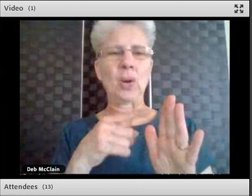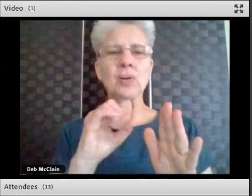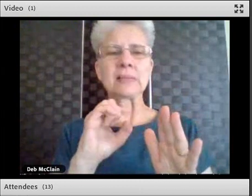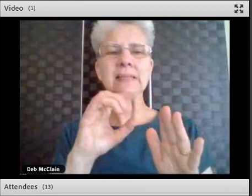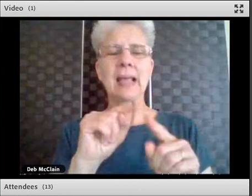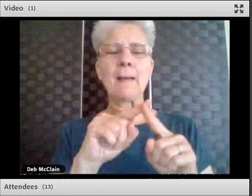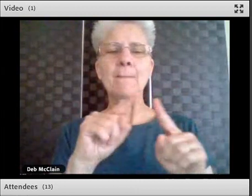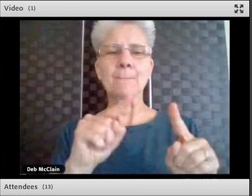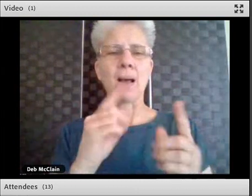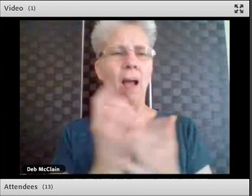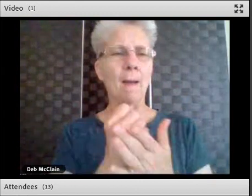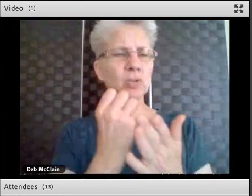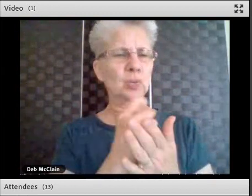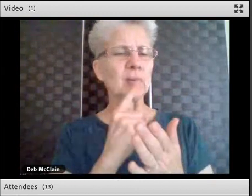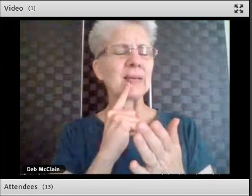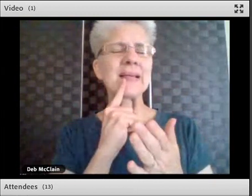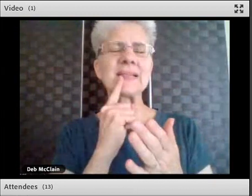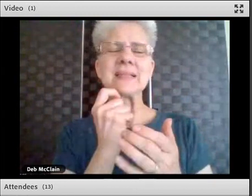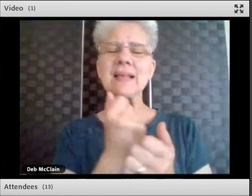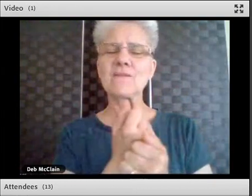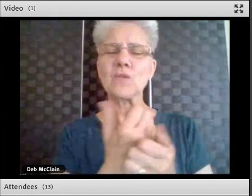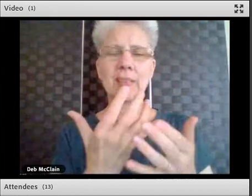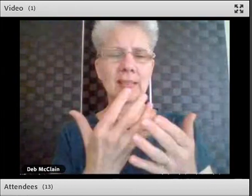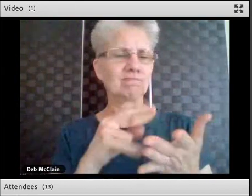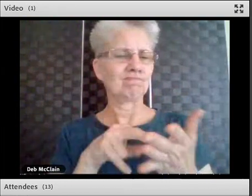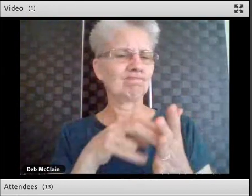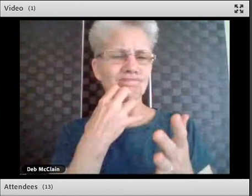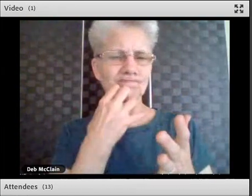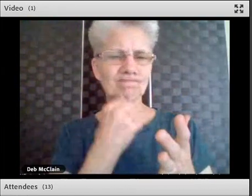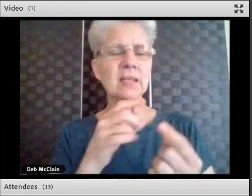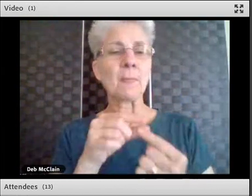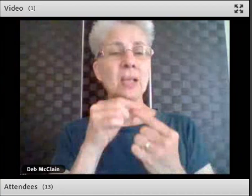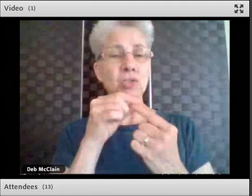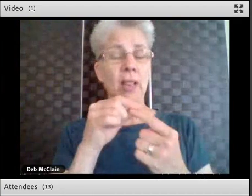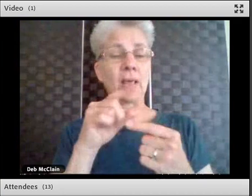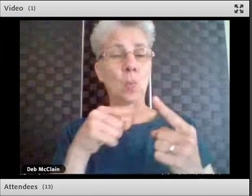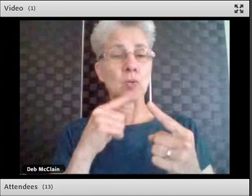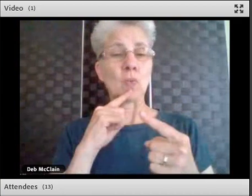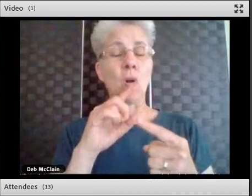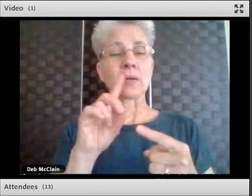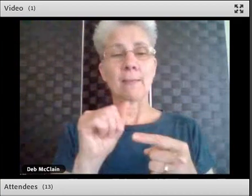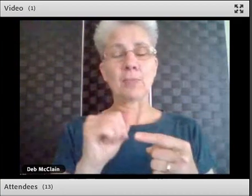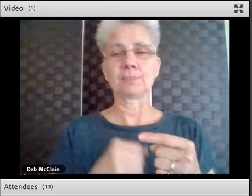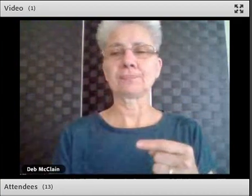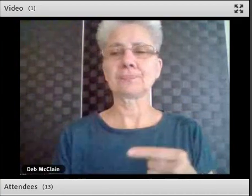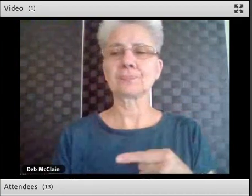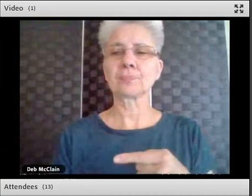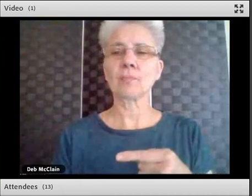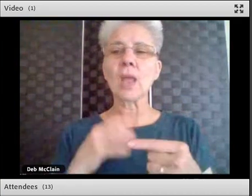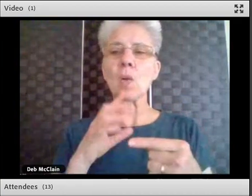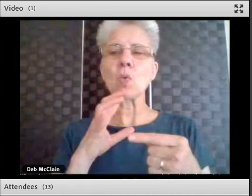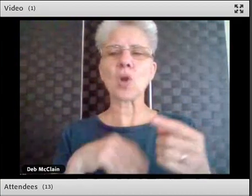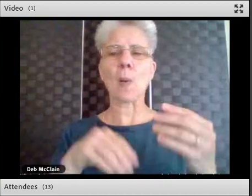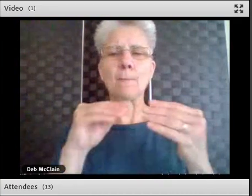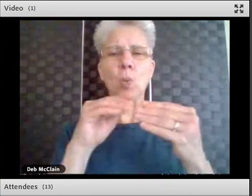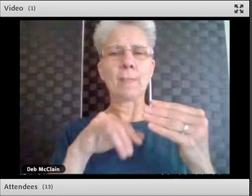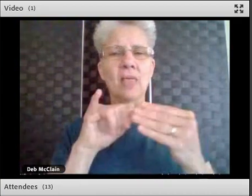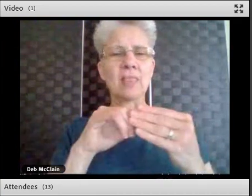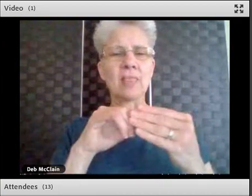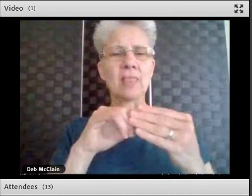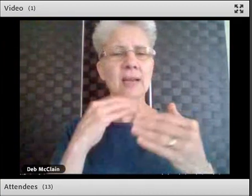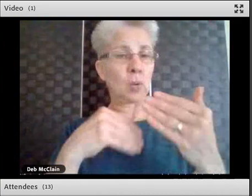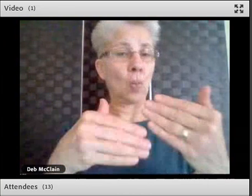here, but opportunity is everything, especially when you are disabled. And we're going to talk a lot more about that as